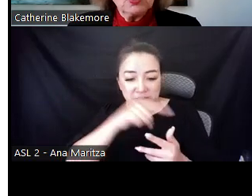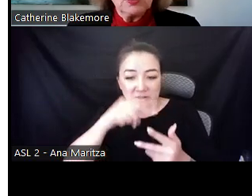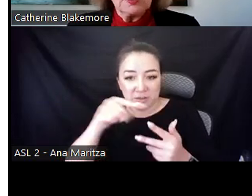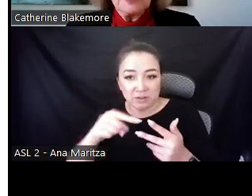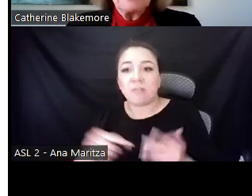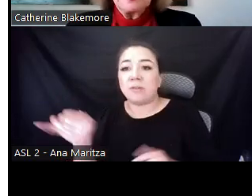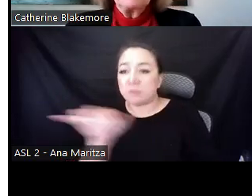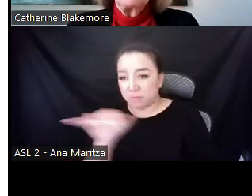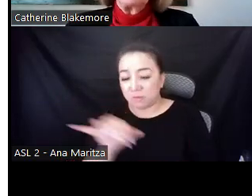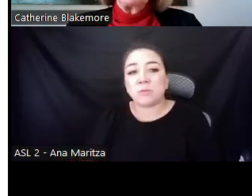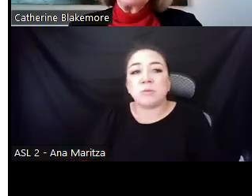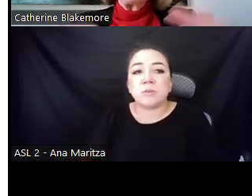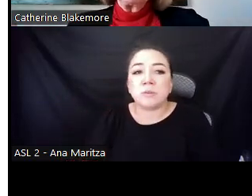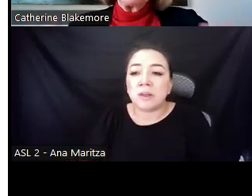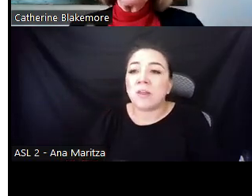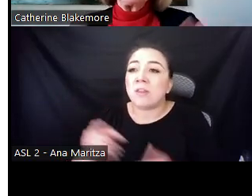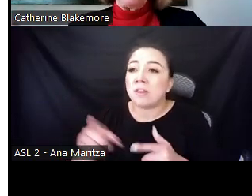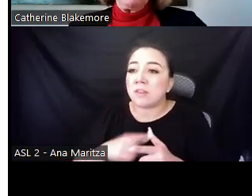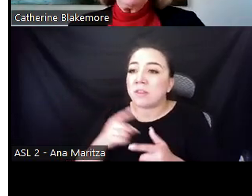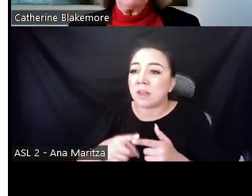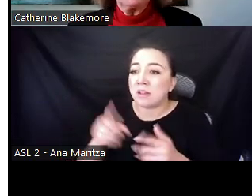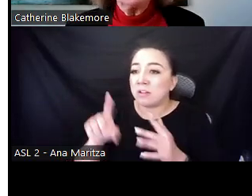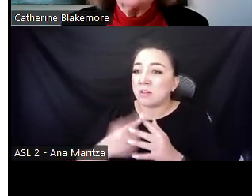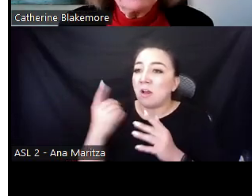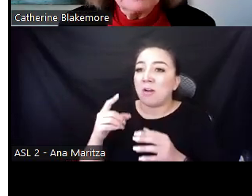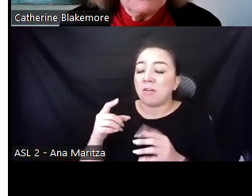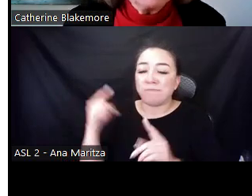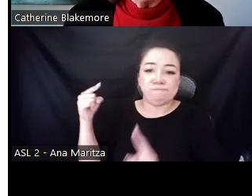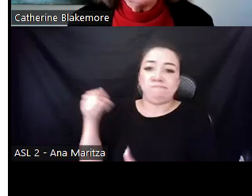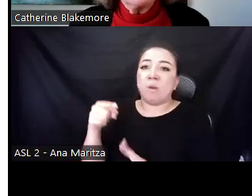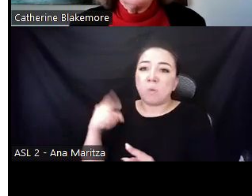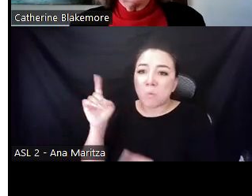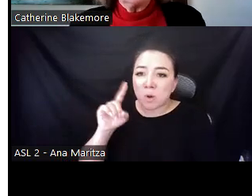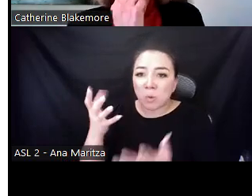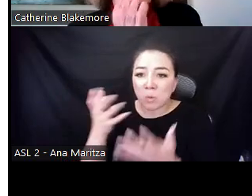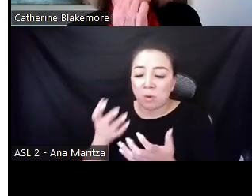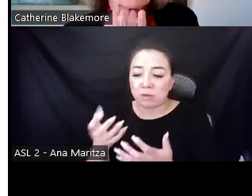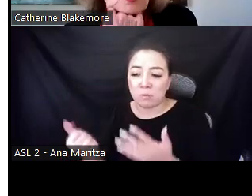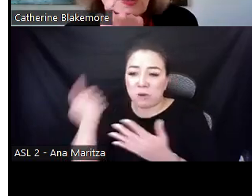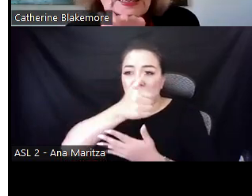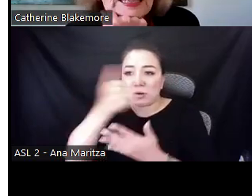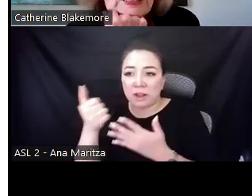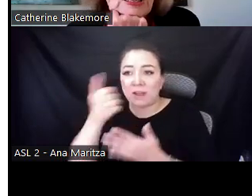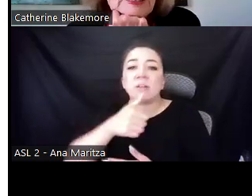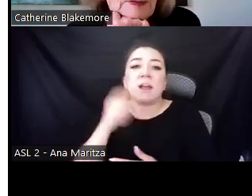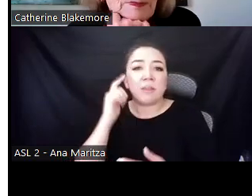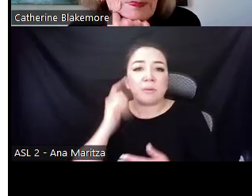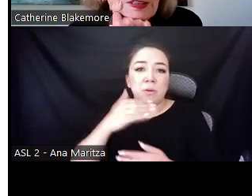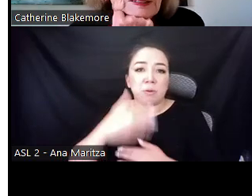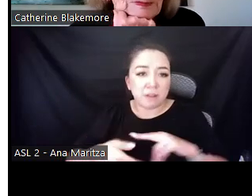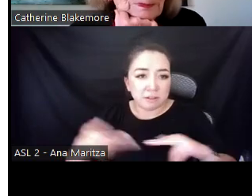well, which will then start the framing of what do we want to prioritize. So I think we'll go to the next